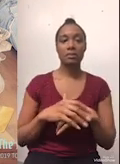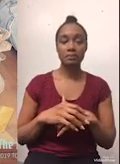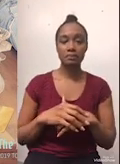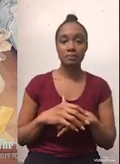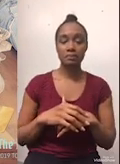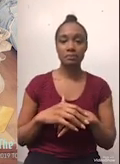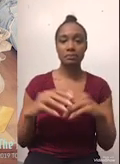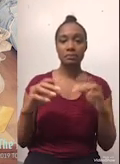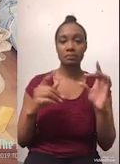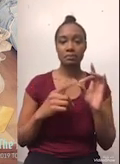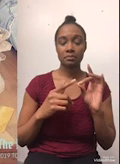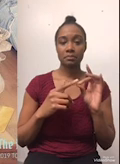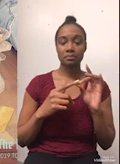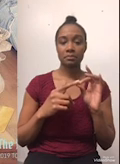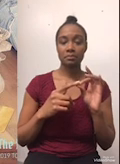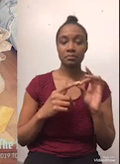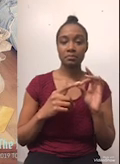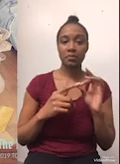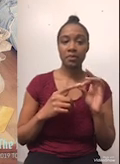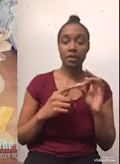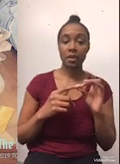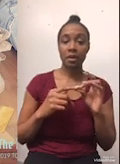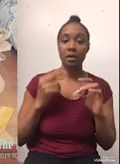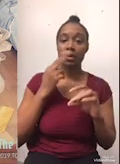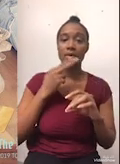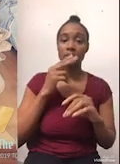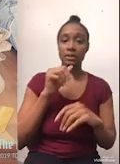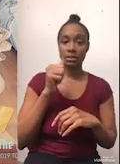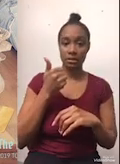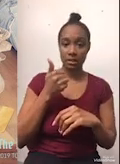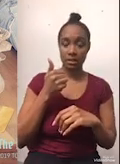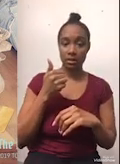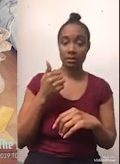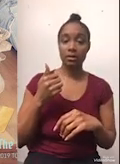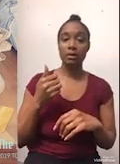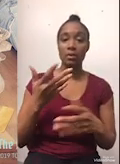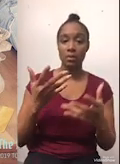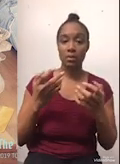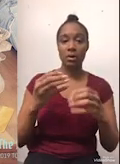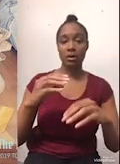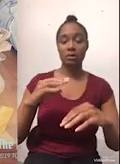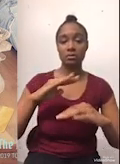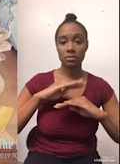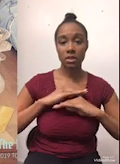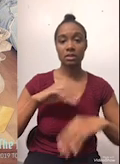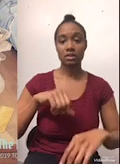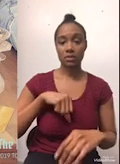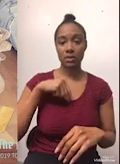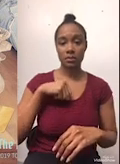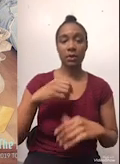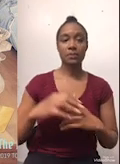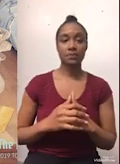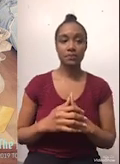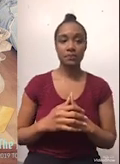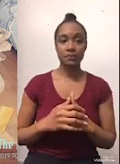and our fan club, Honey10, can be very happy and content. Shao, we will make